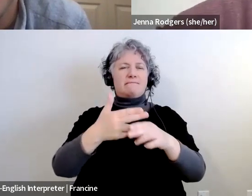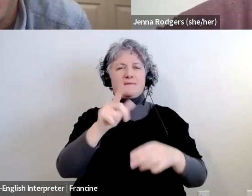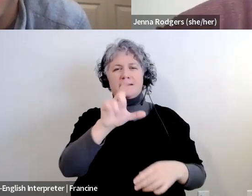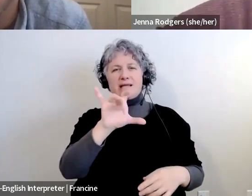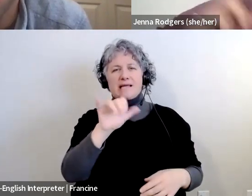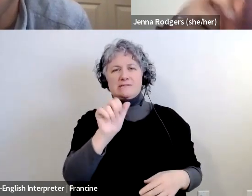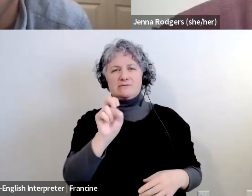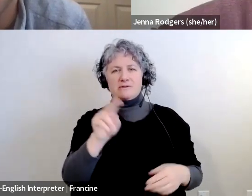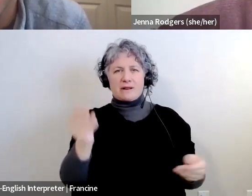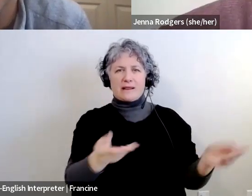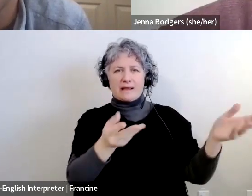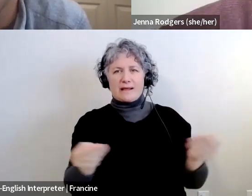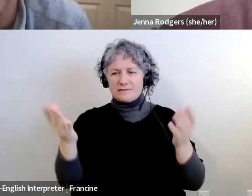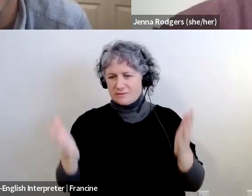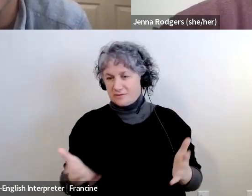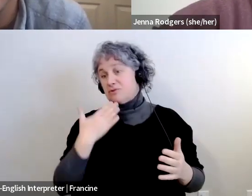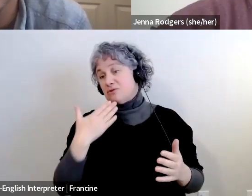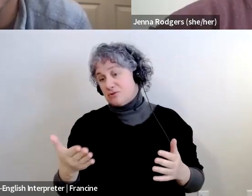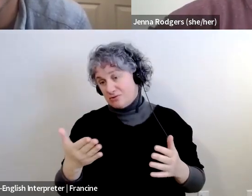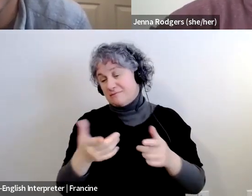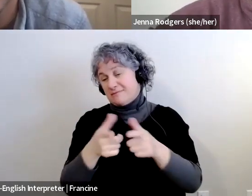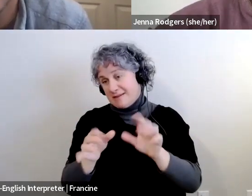reminder. It is good language.